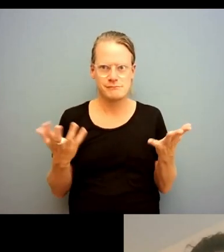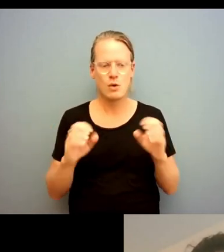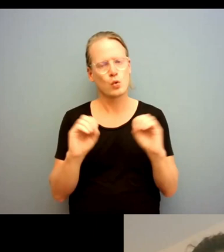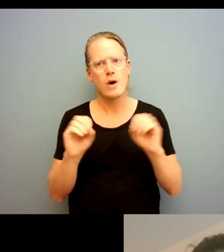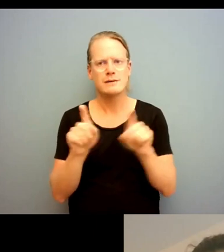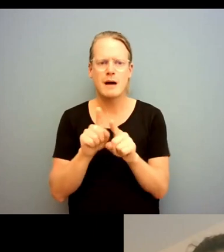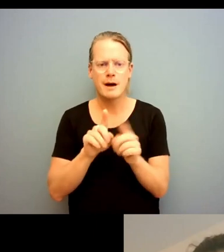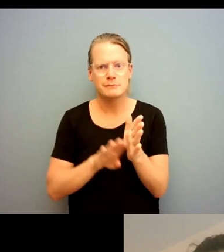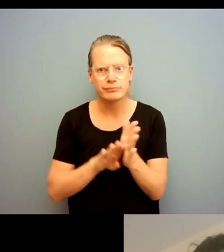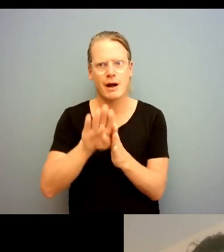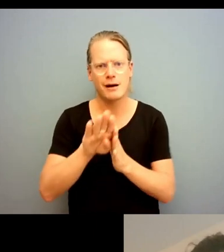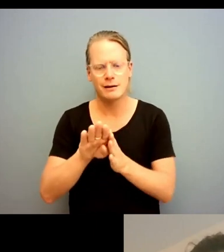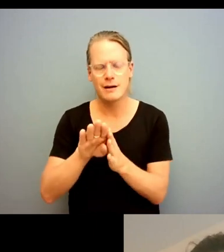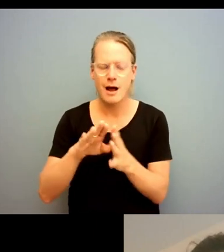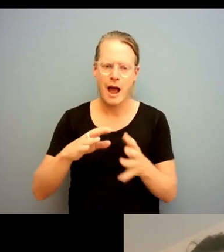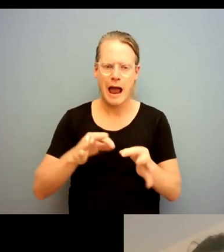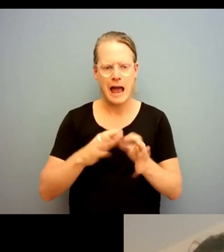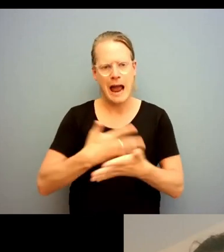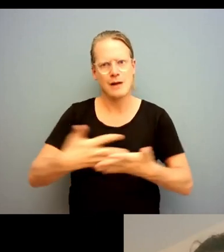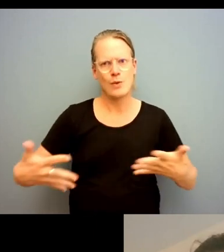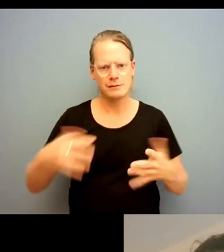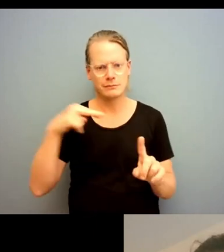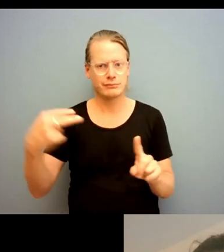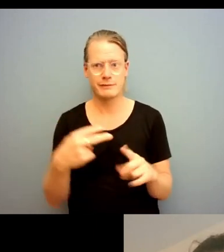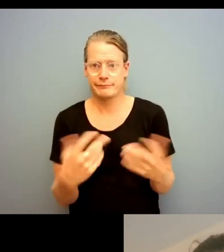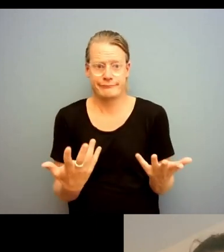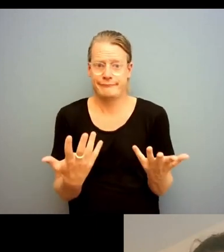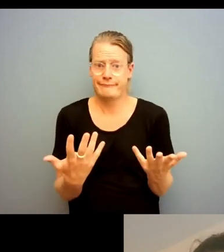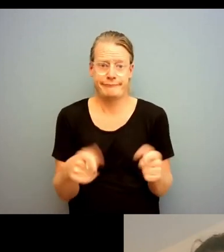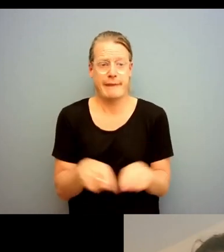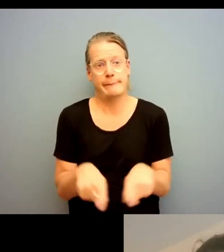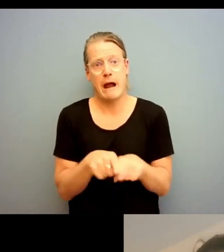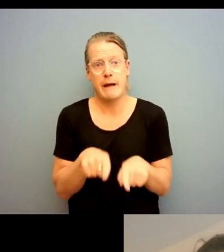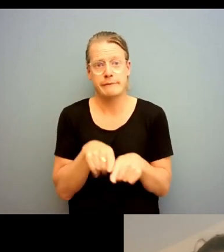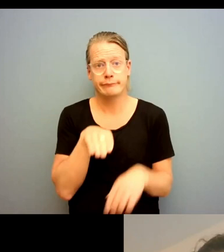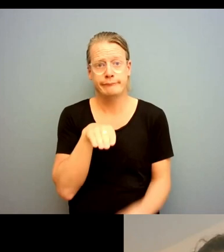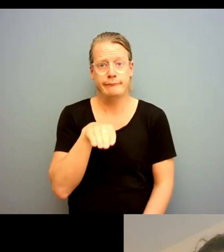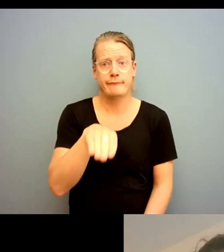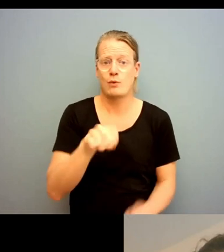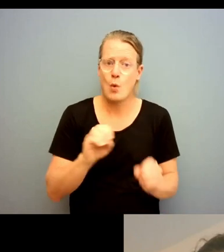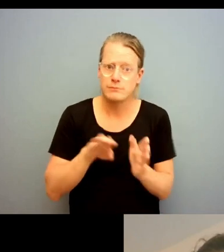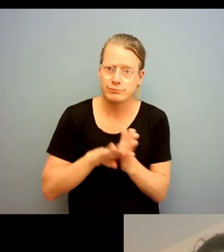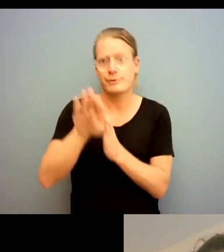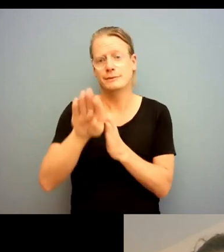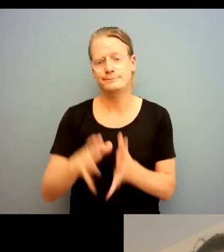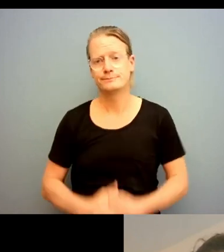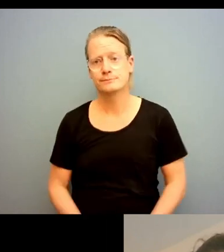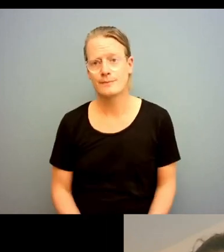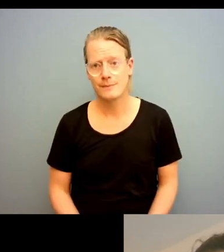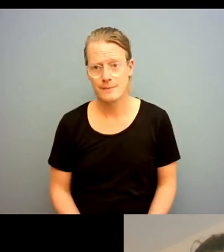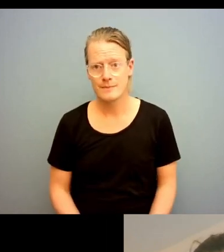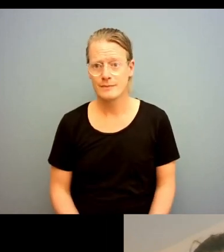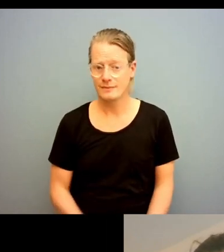Okay, thank you. Will you stay with us for a little bit, and perhaps there will be questions in the chat to both